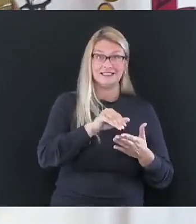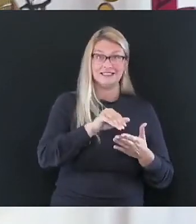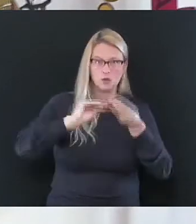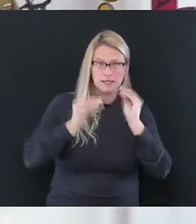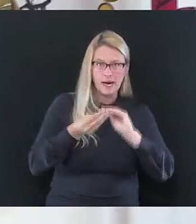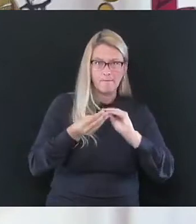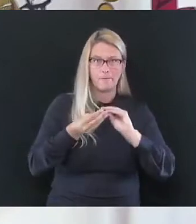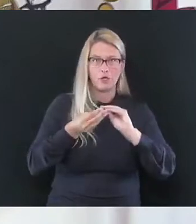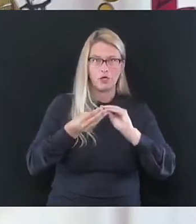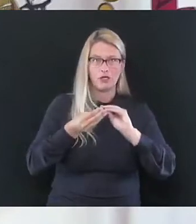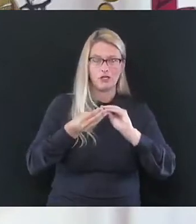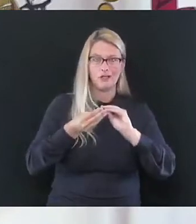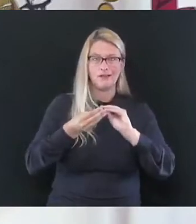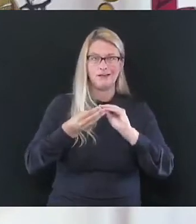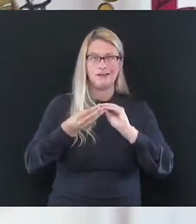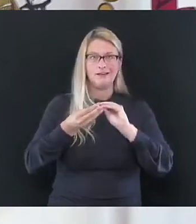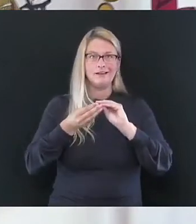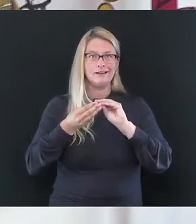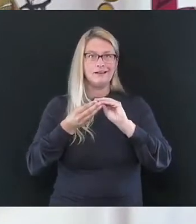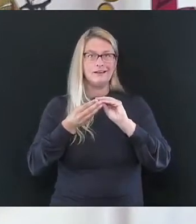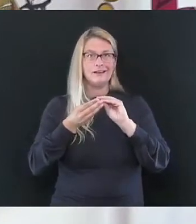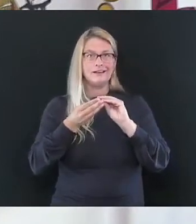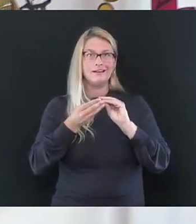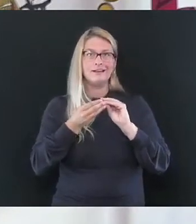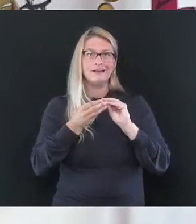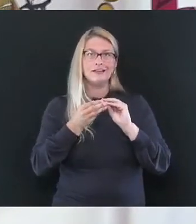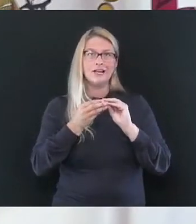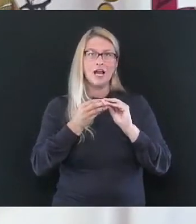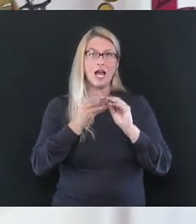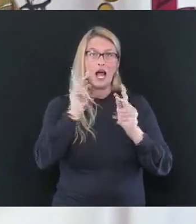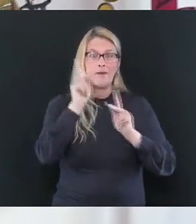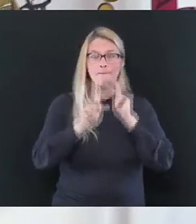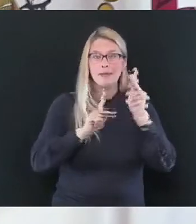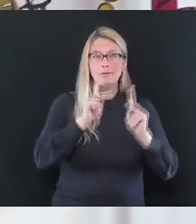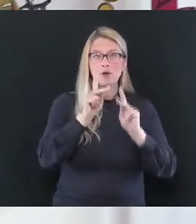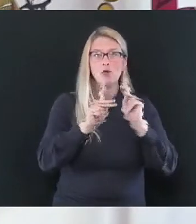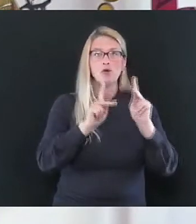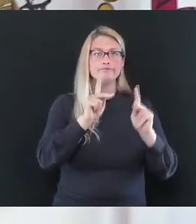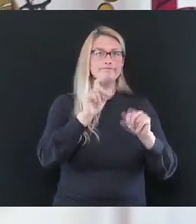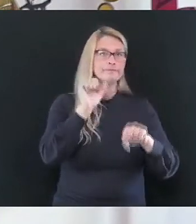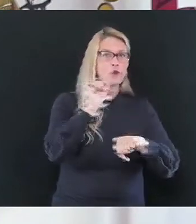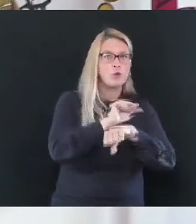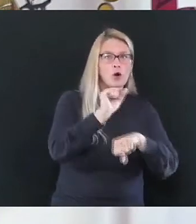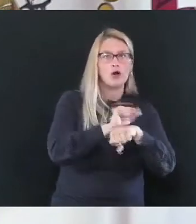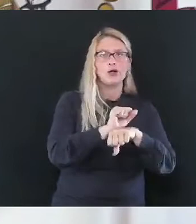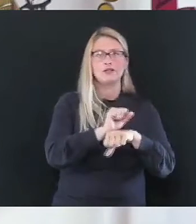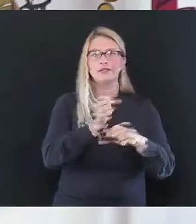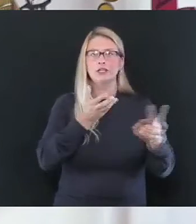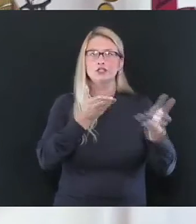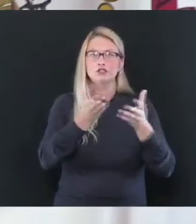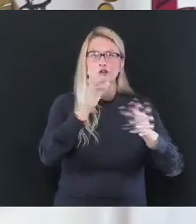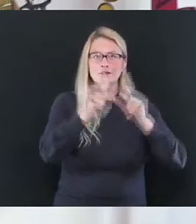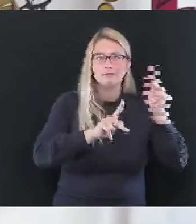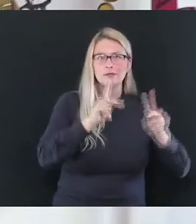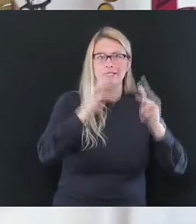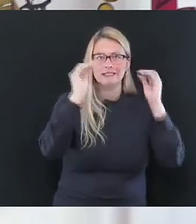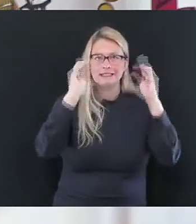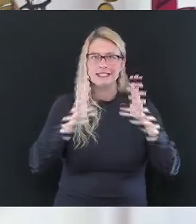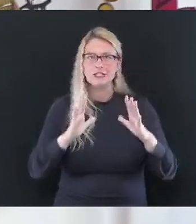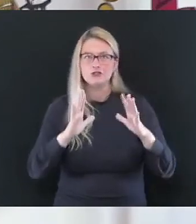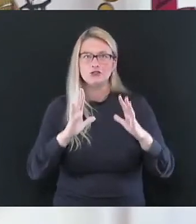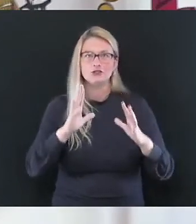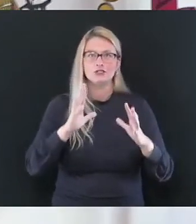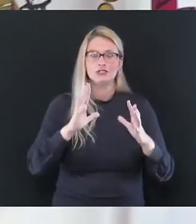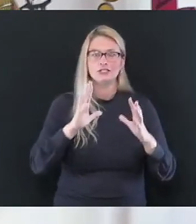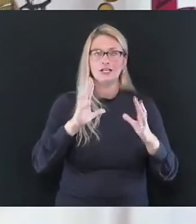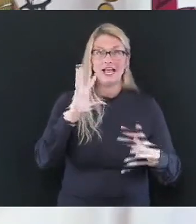grand total number of employees, service personnel and teachers, that